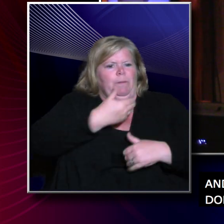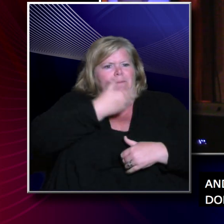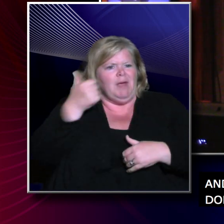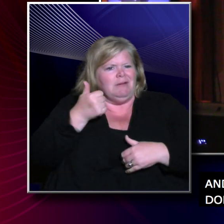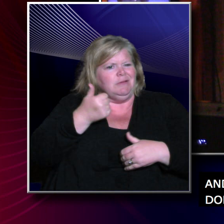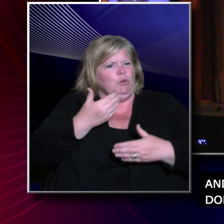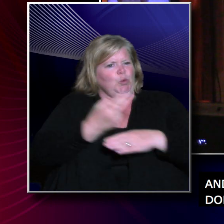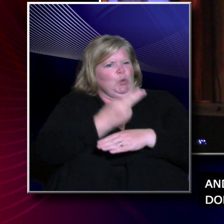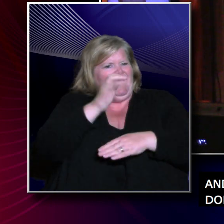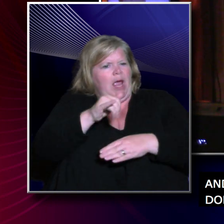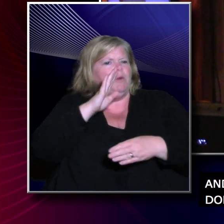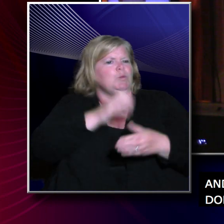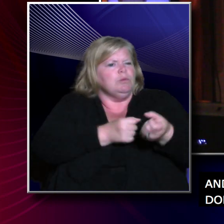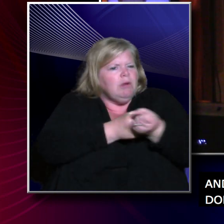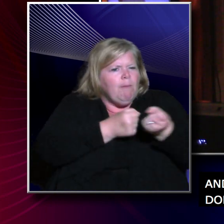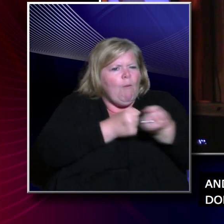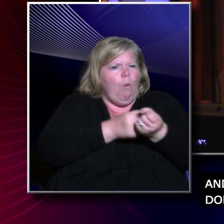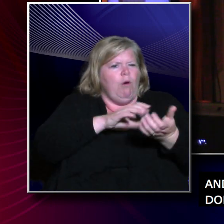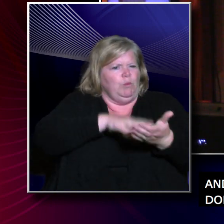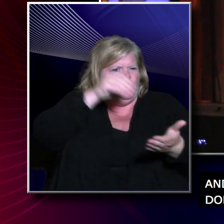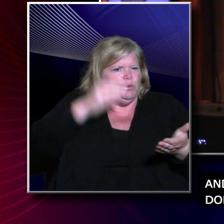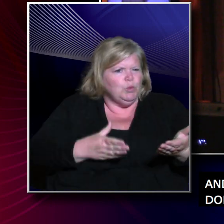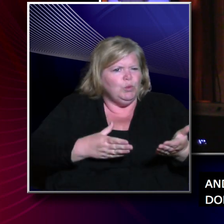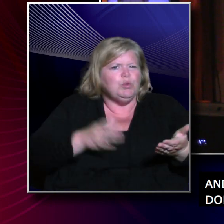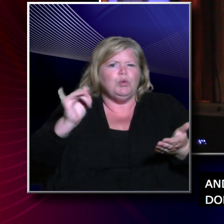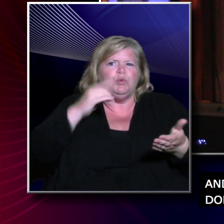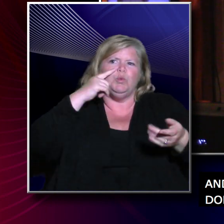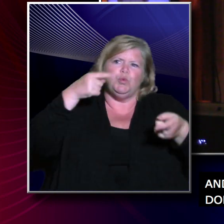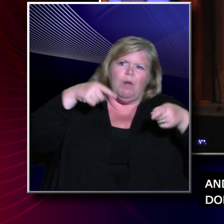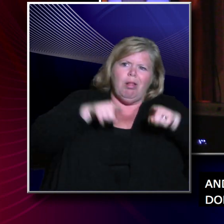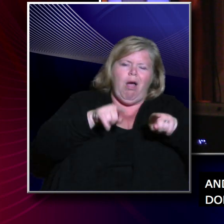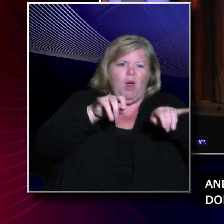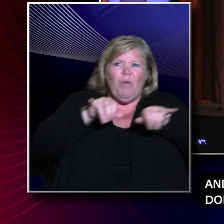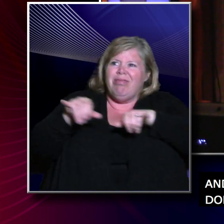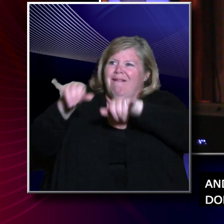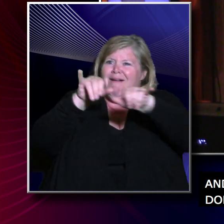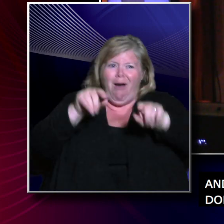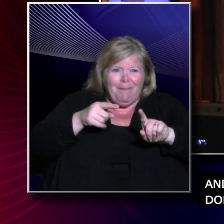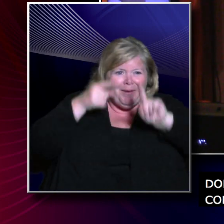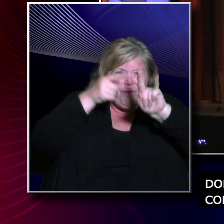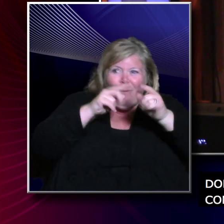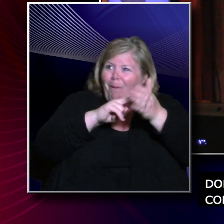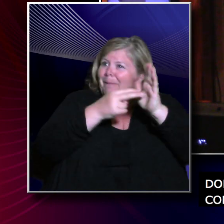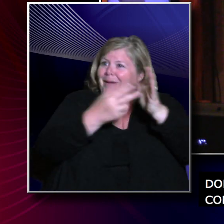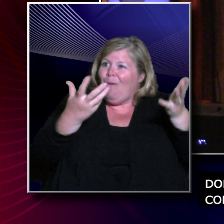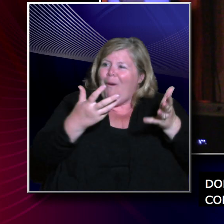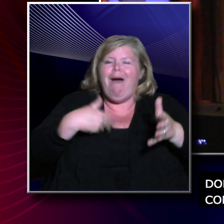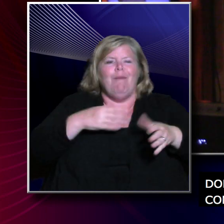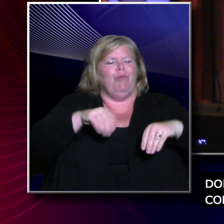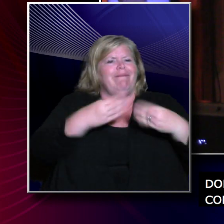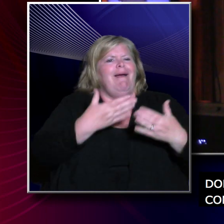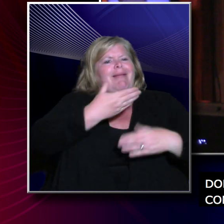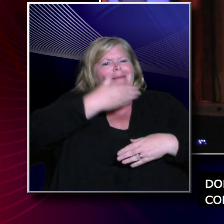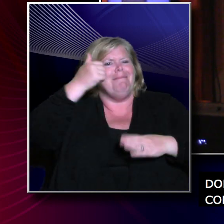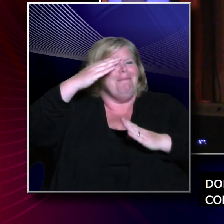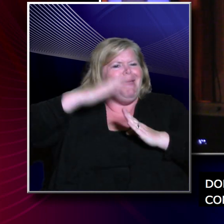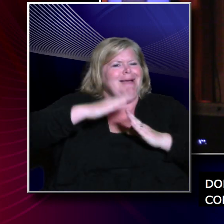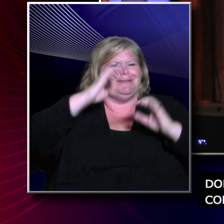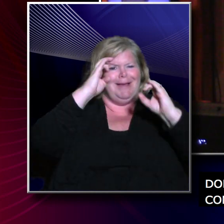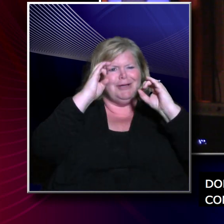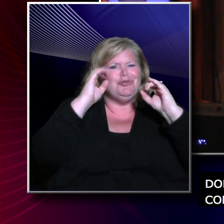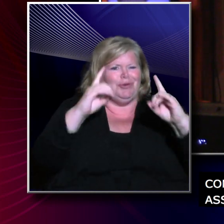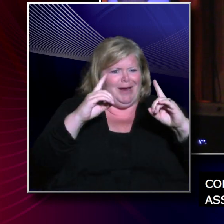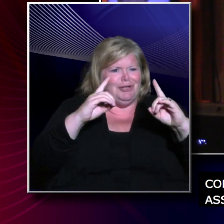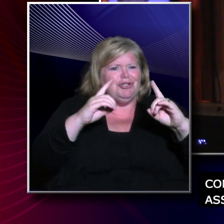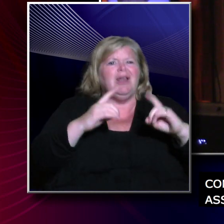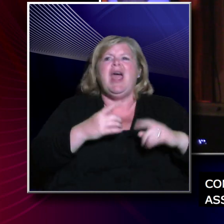students and to align with the common goal of providing the best education and access and supports